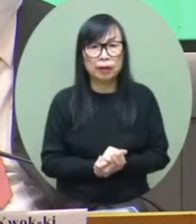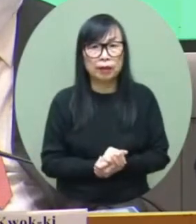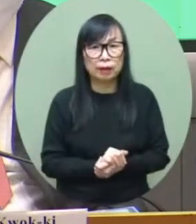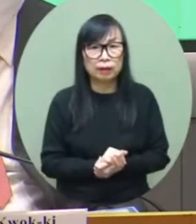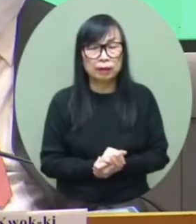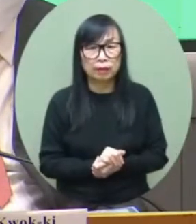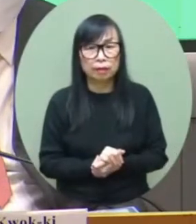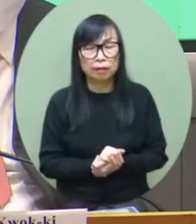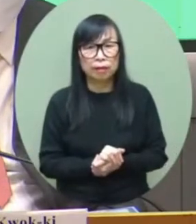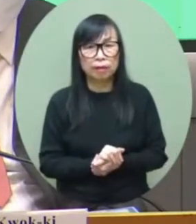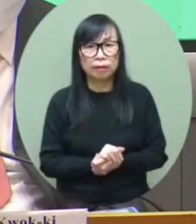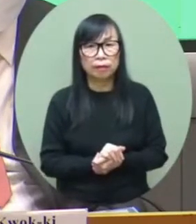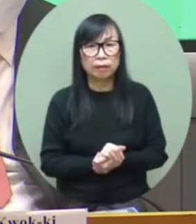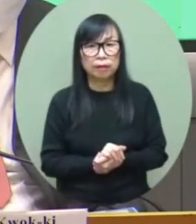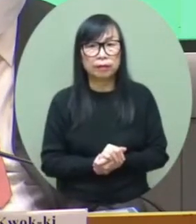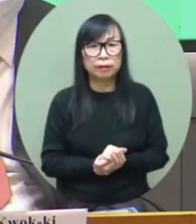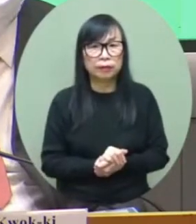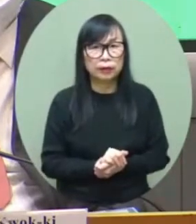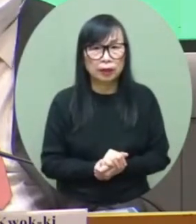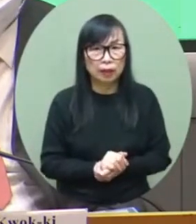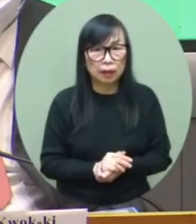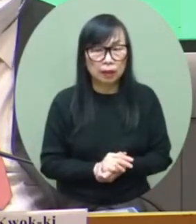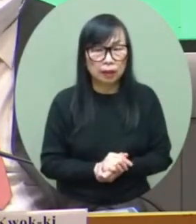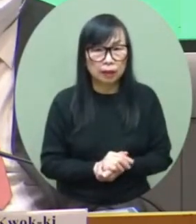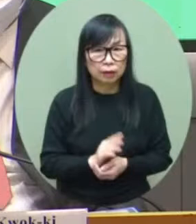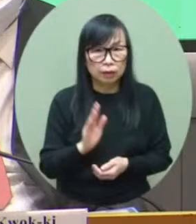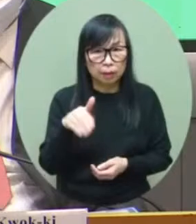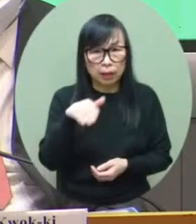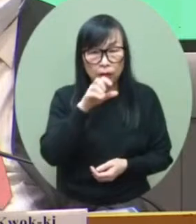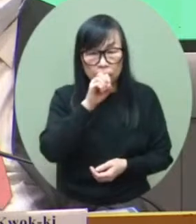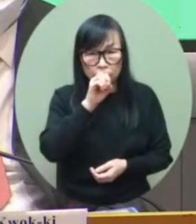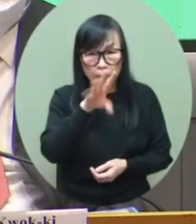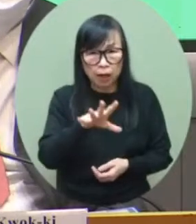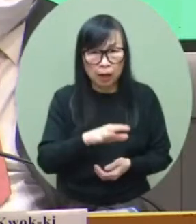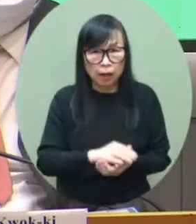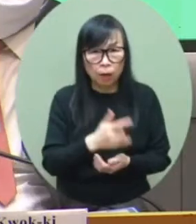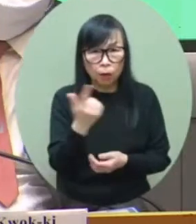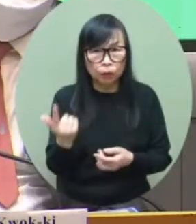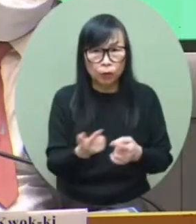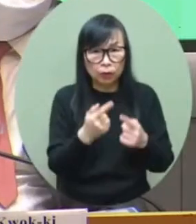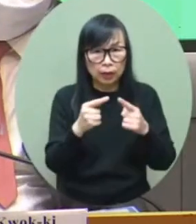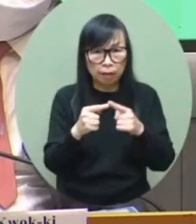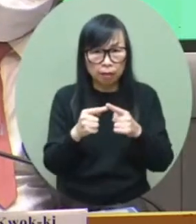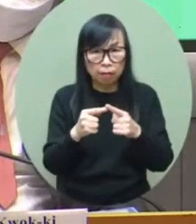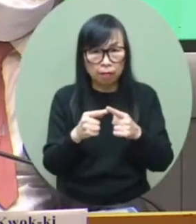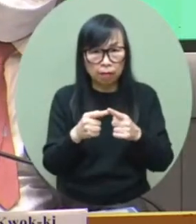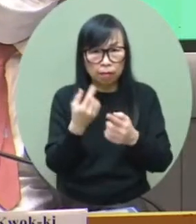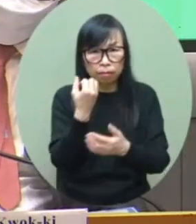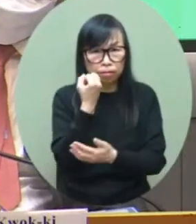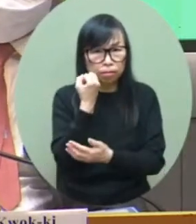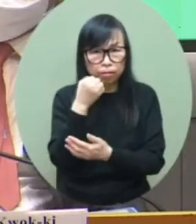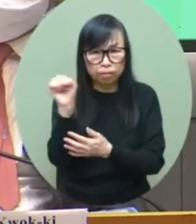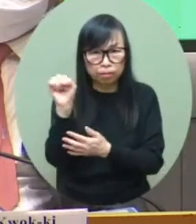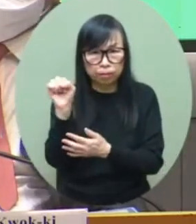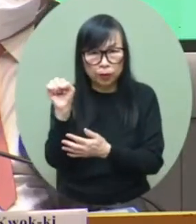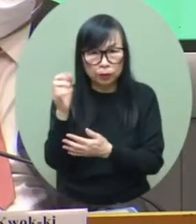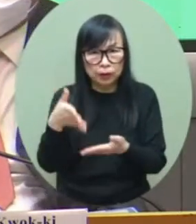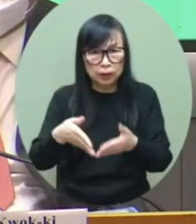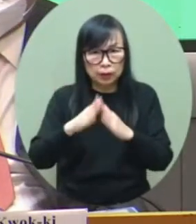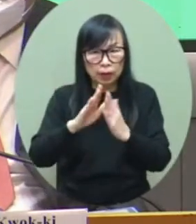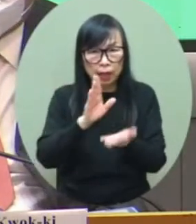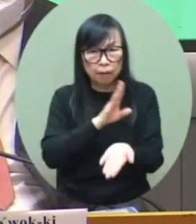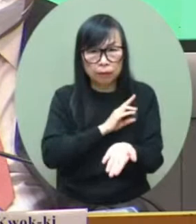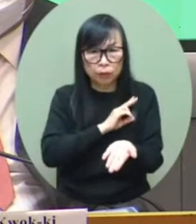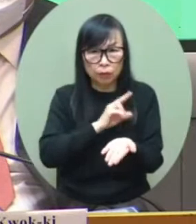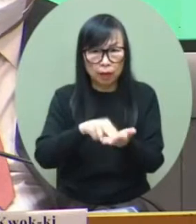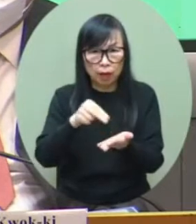And also, I must also emphasize, there are a lot of people who disagree with the idea of doing an independent investigation